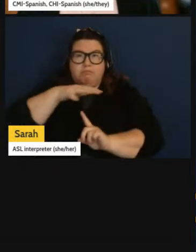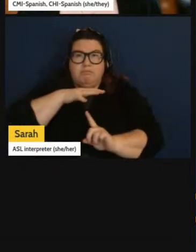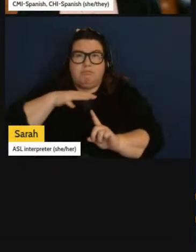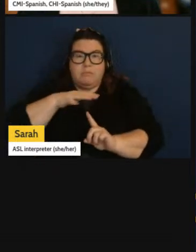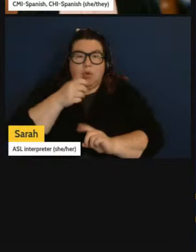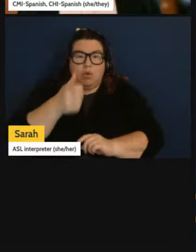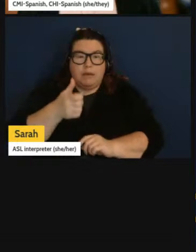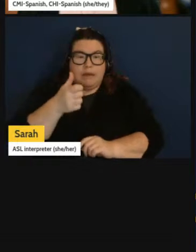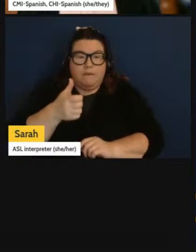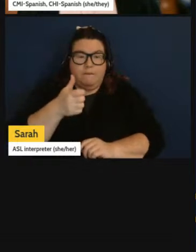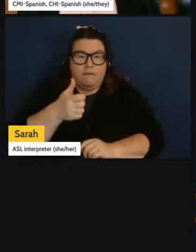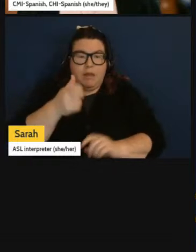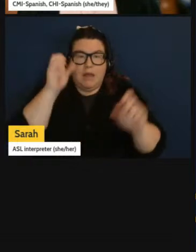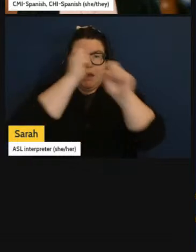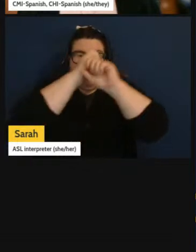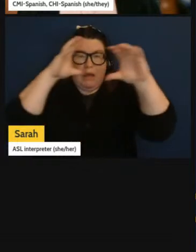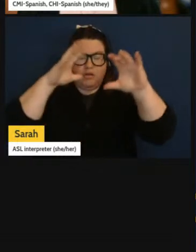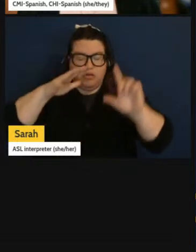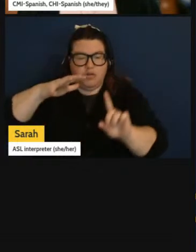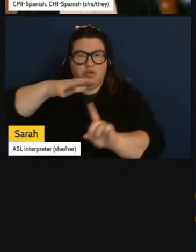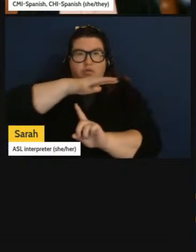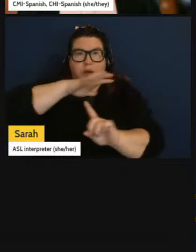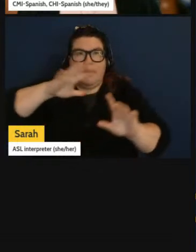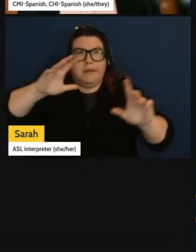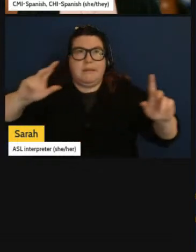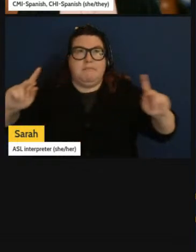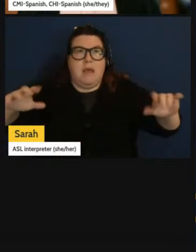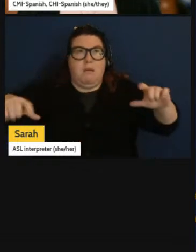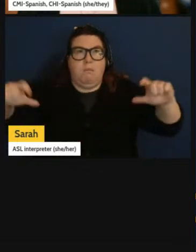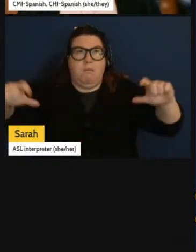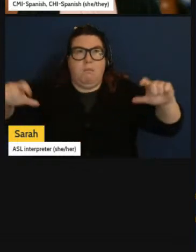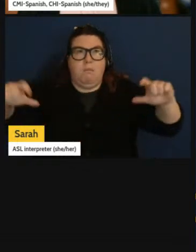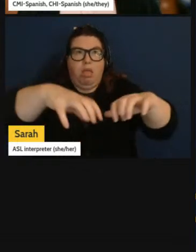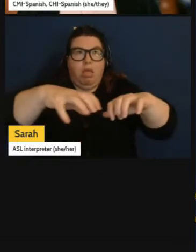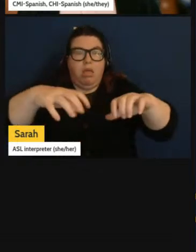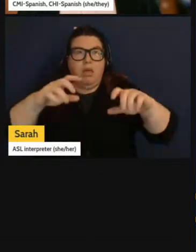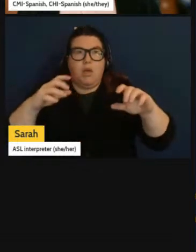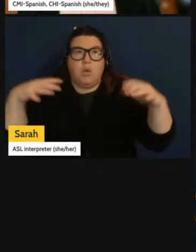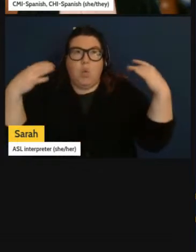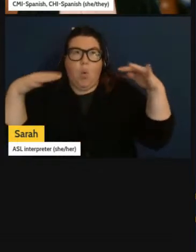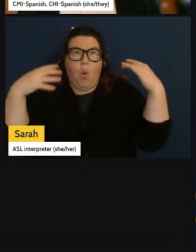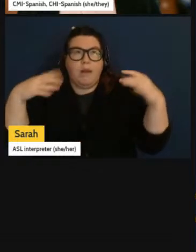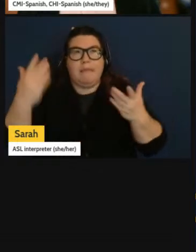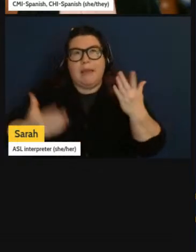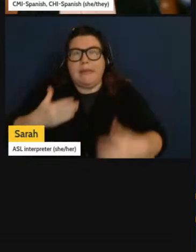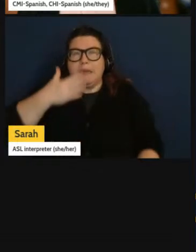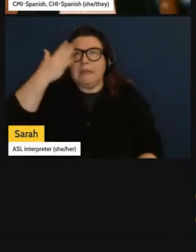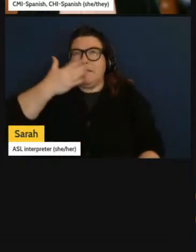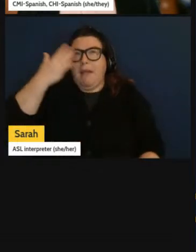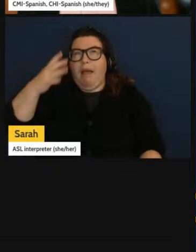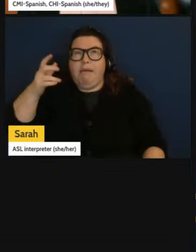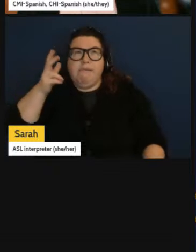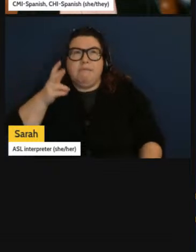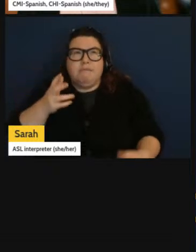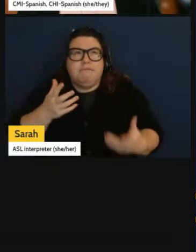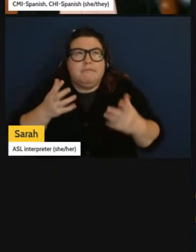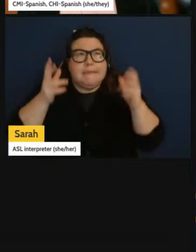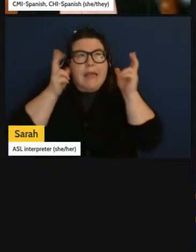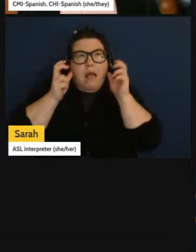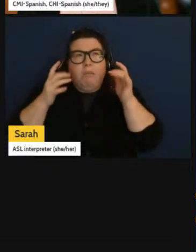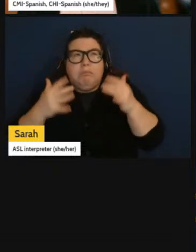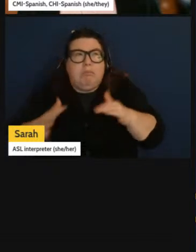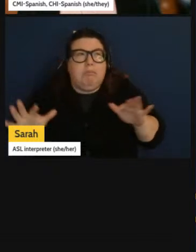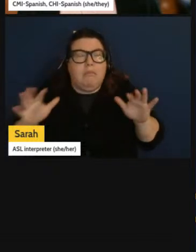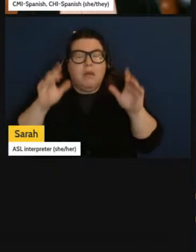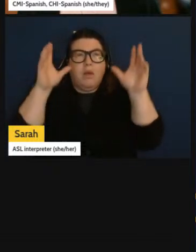Really imagine the surroundings, the people, the noises, maybe even the smells, okay? Close your eyes